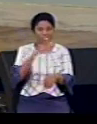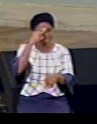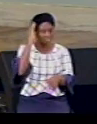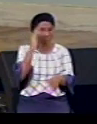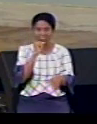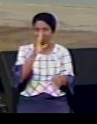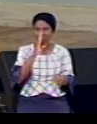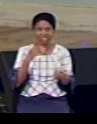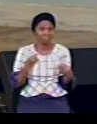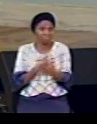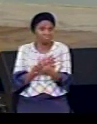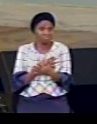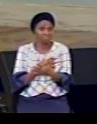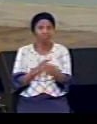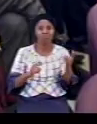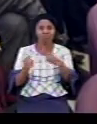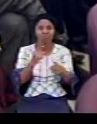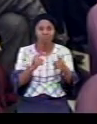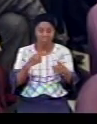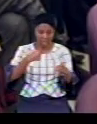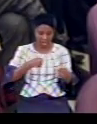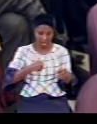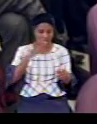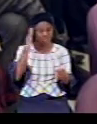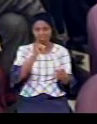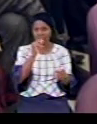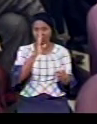afraid. I will not be afraid.